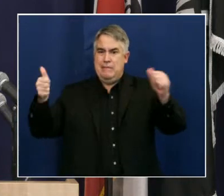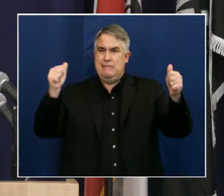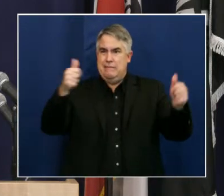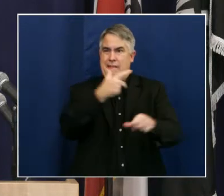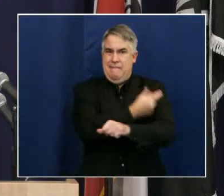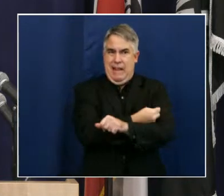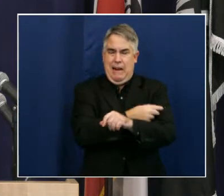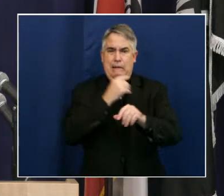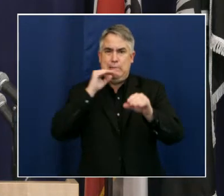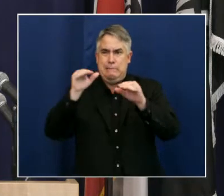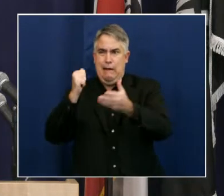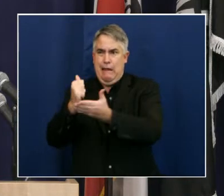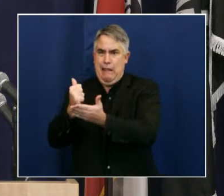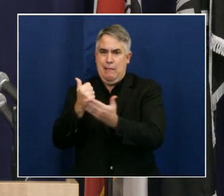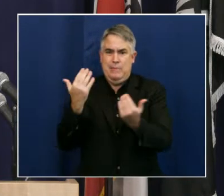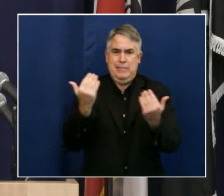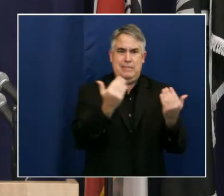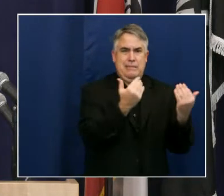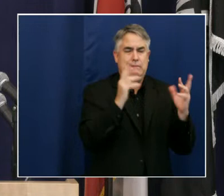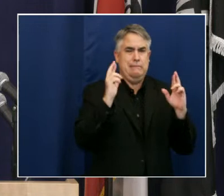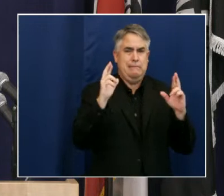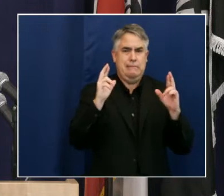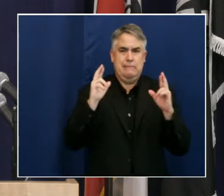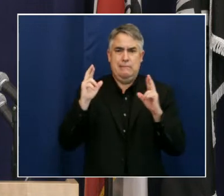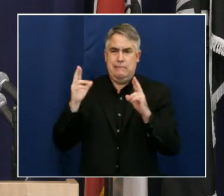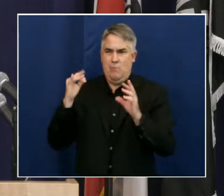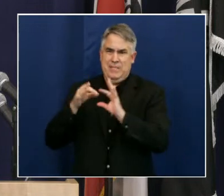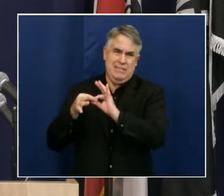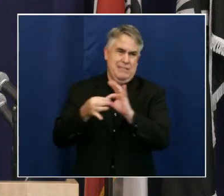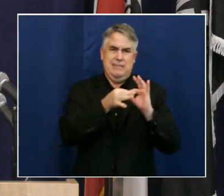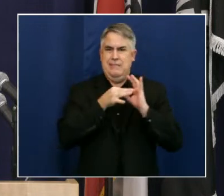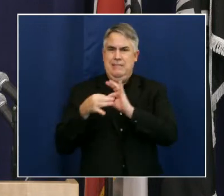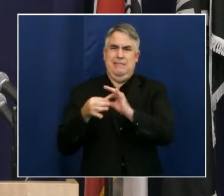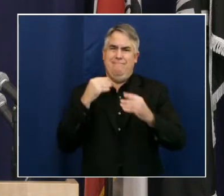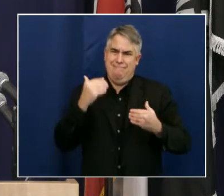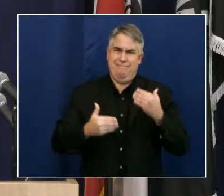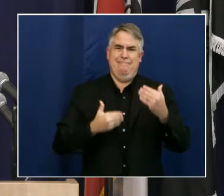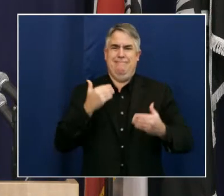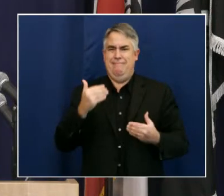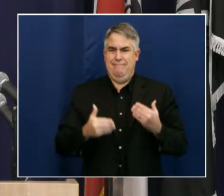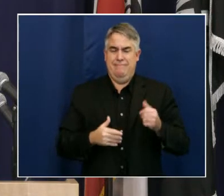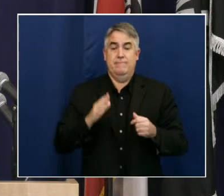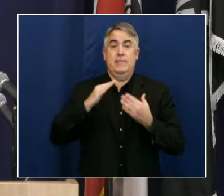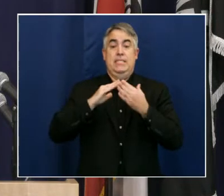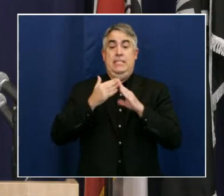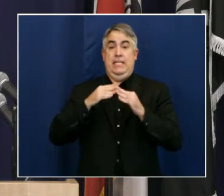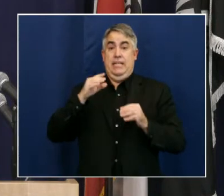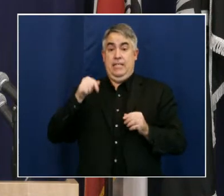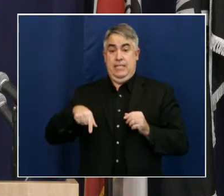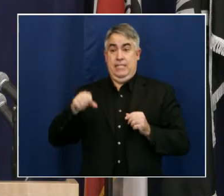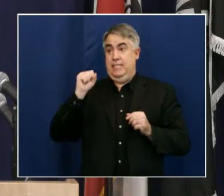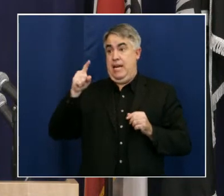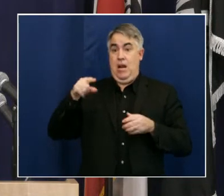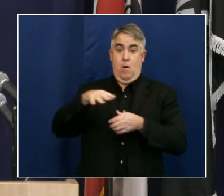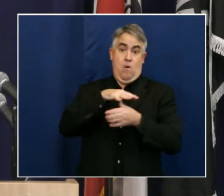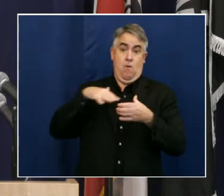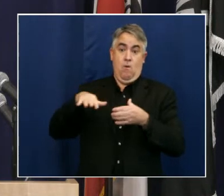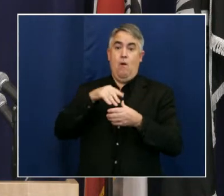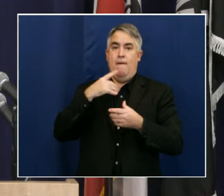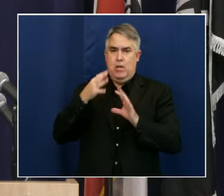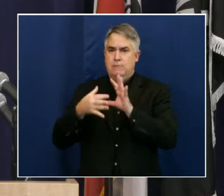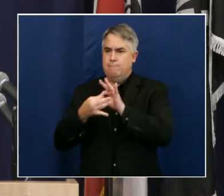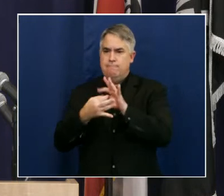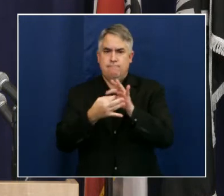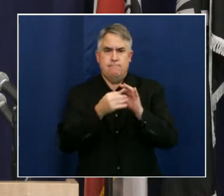hope to do that with all of our healthcare partners. We want to work with the cities in San Diego to, again, if the city has the ability to